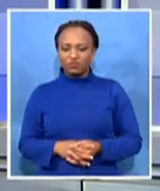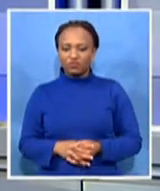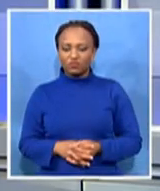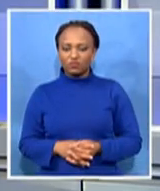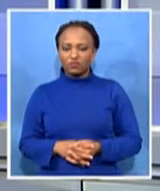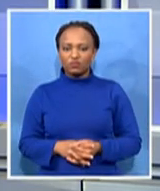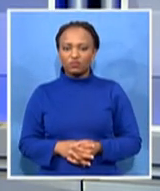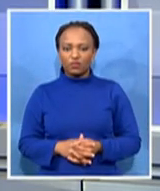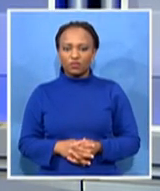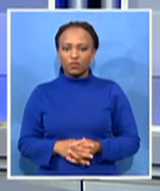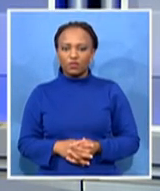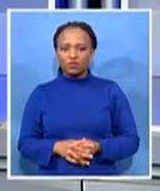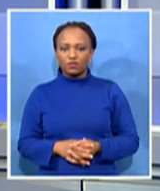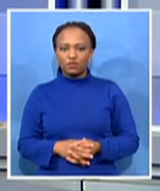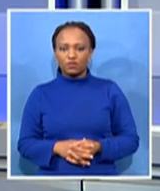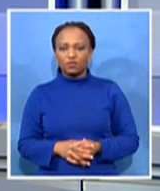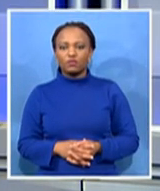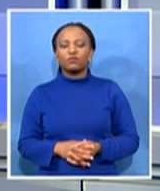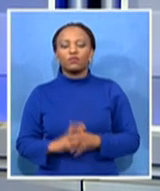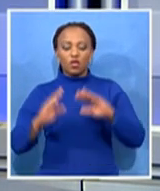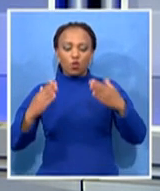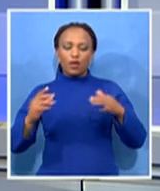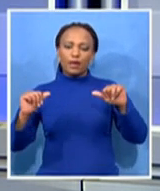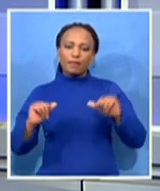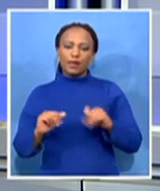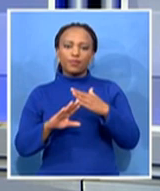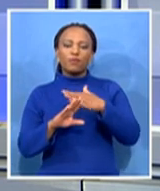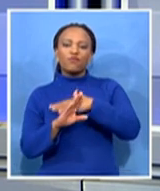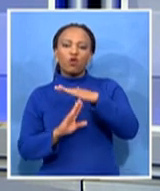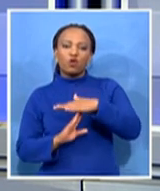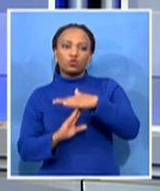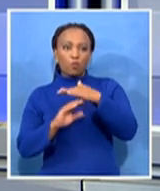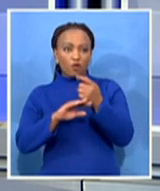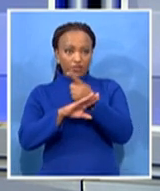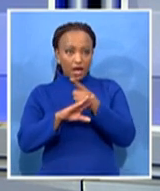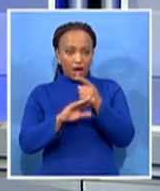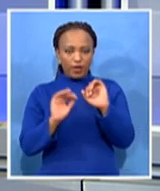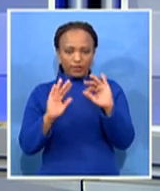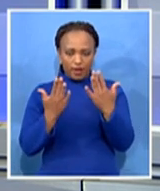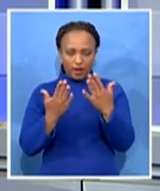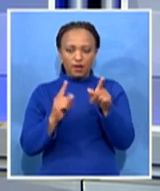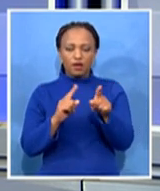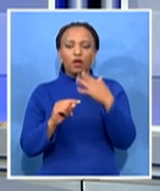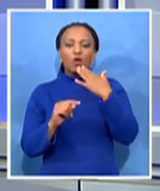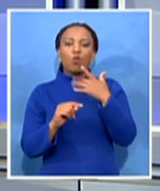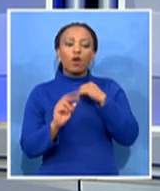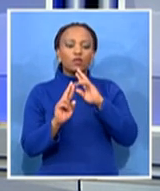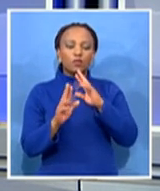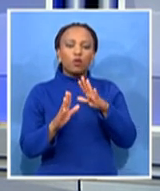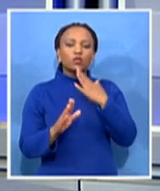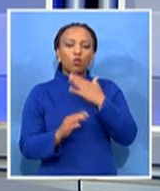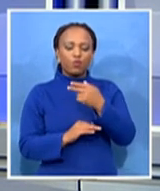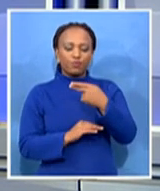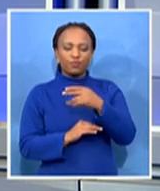Welcome back. Before we go to the top of the hour, we just have to cross to our reporter where the Hawks are expected to arrest more people that, of course, implicated in the Free